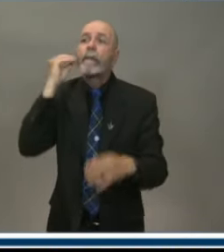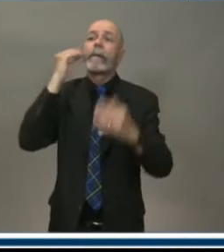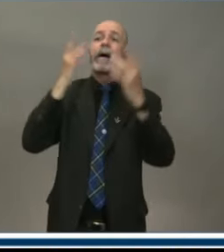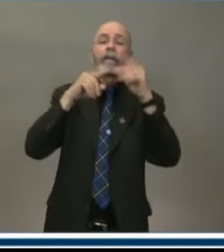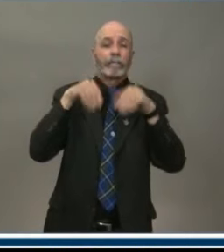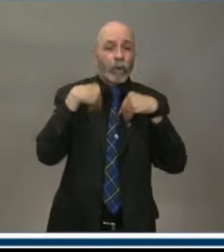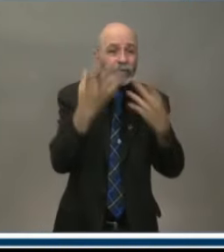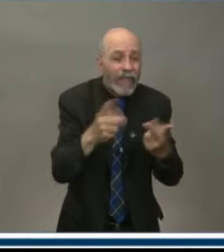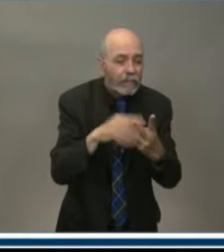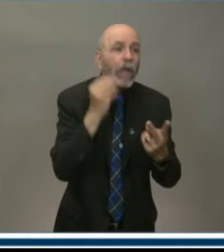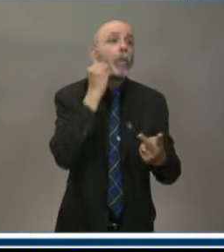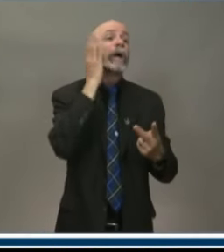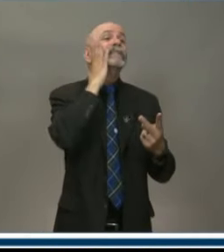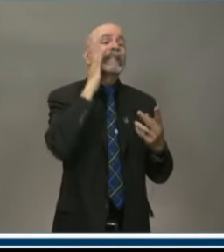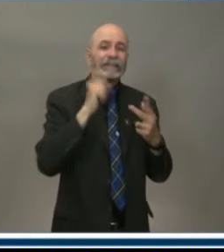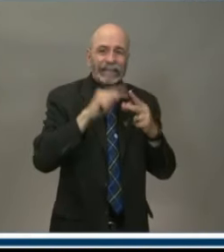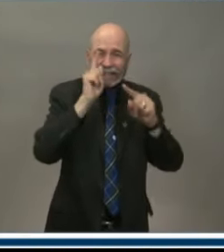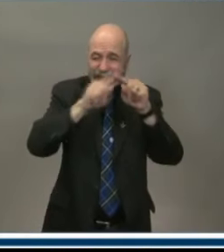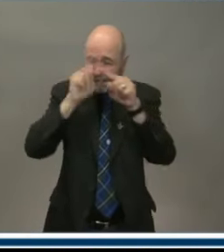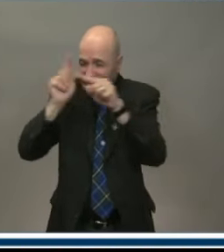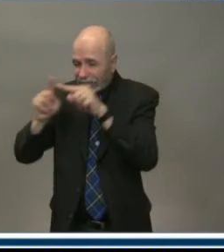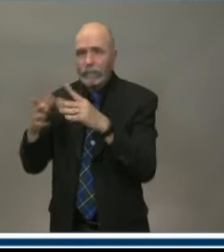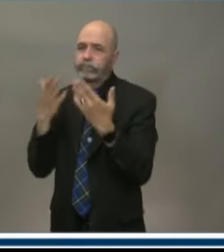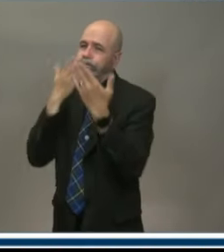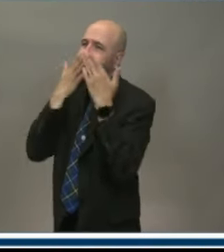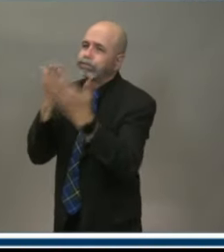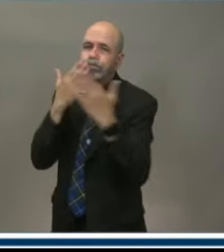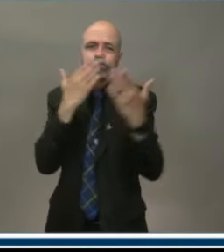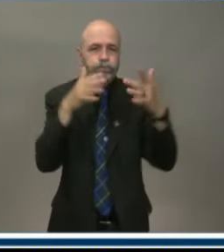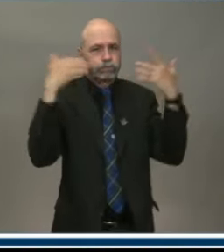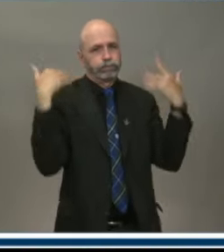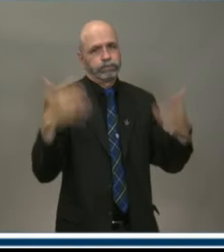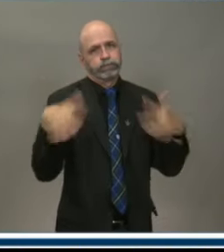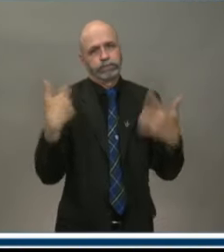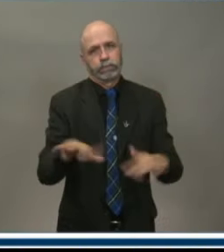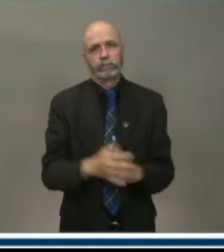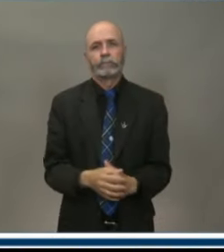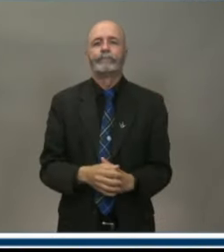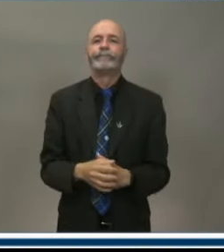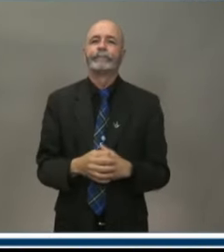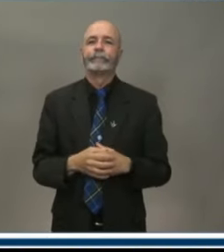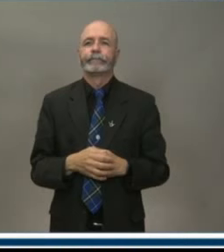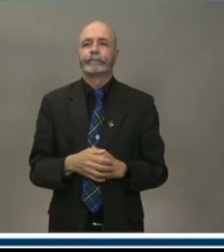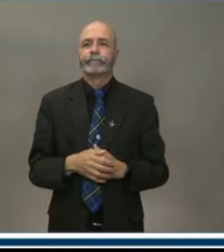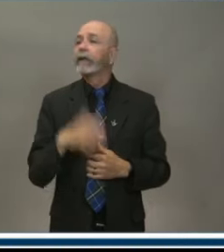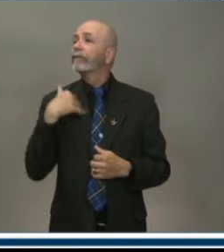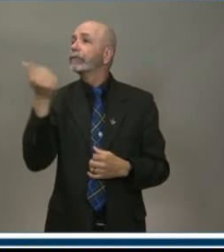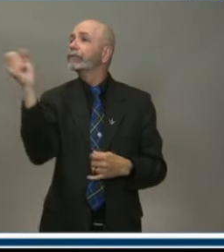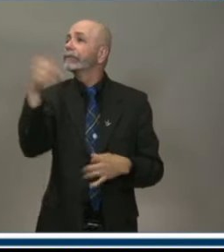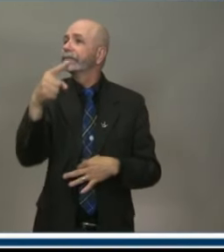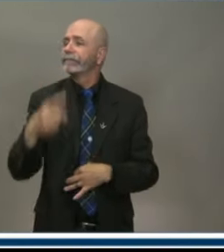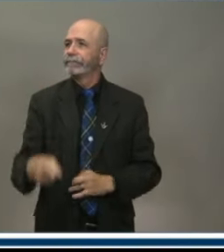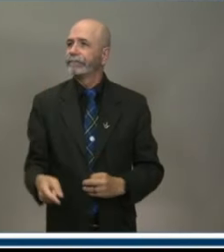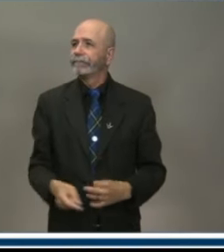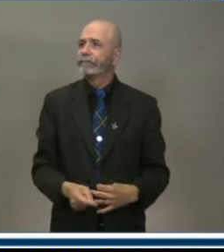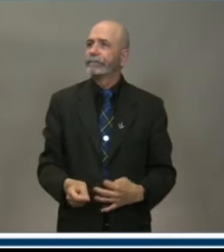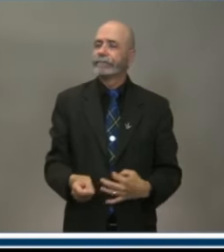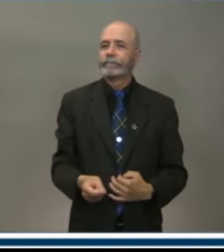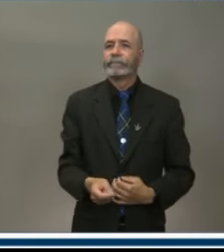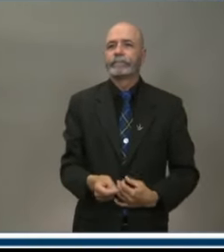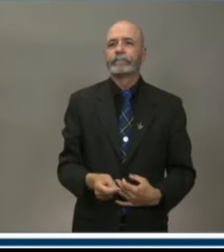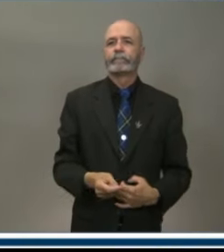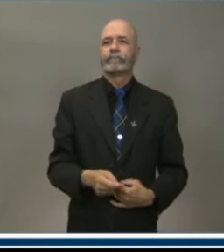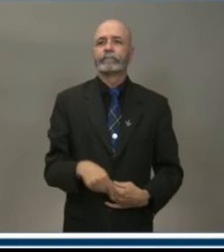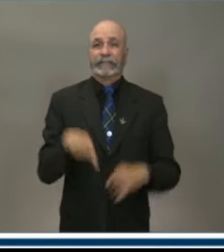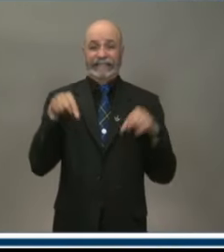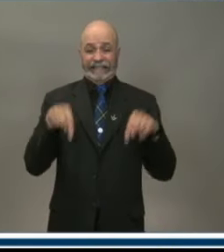our province. Mike, do you have a follow-up? Yeah, thank you. Premier, today and several other times this week, the Prime Minister